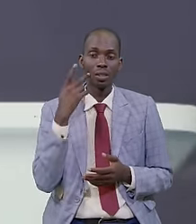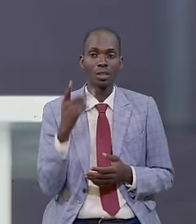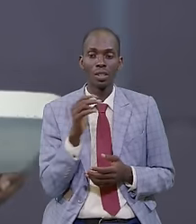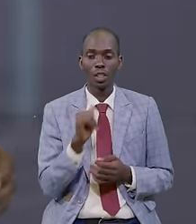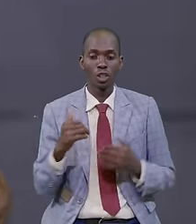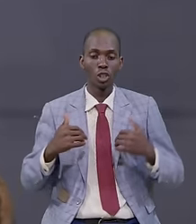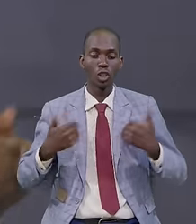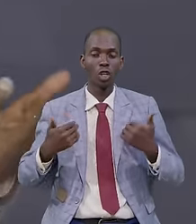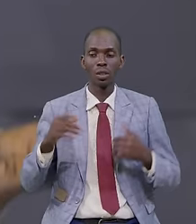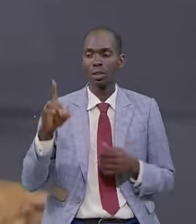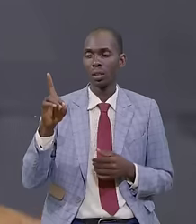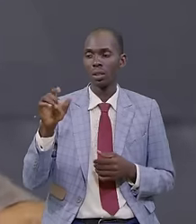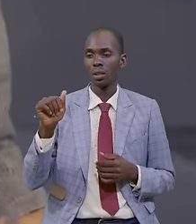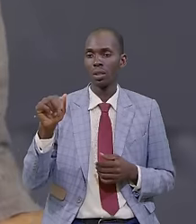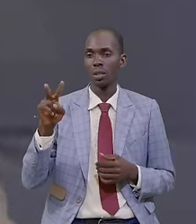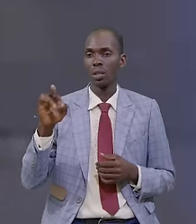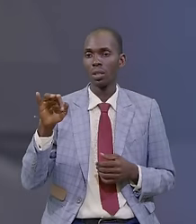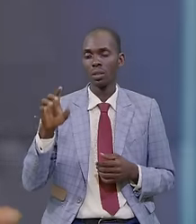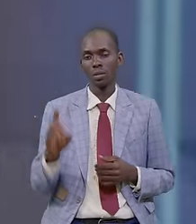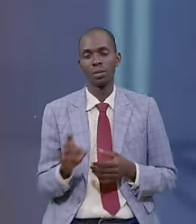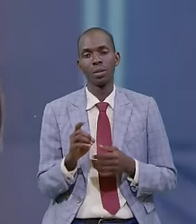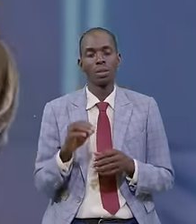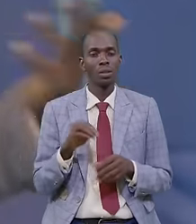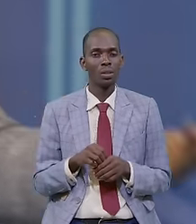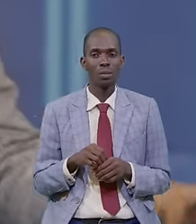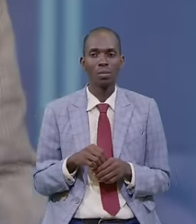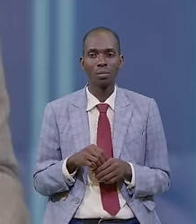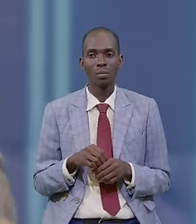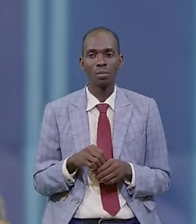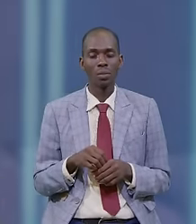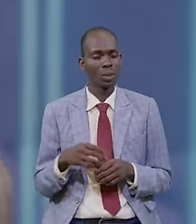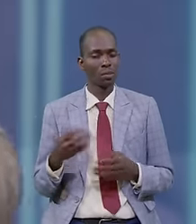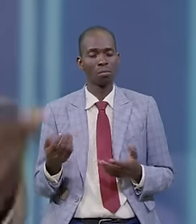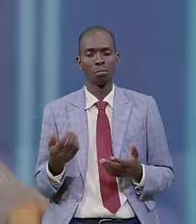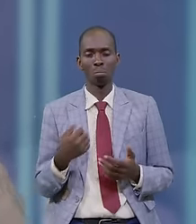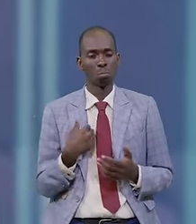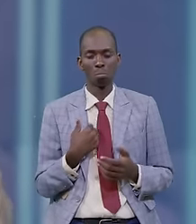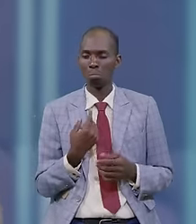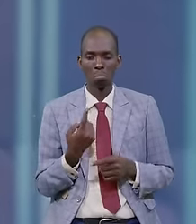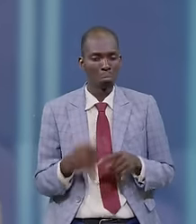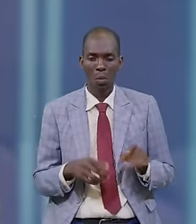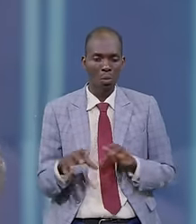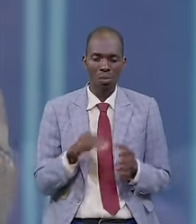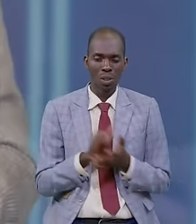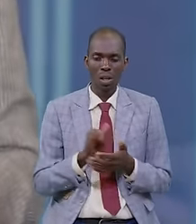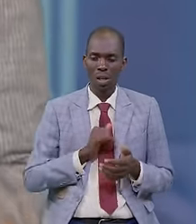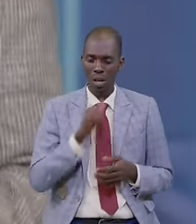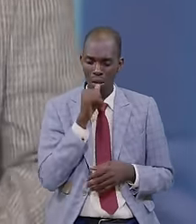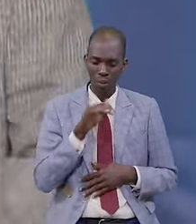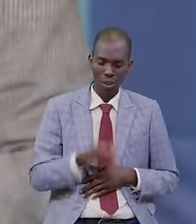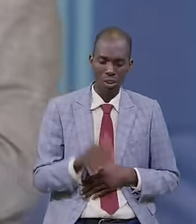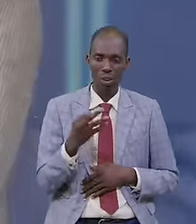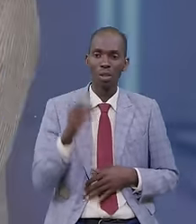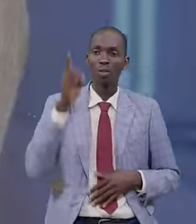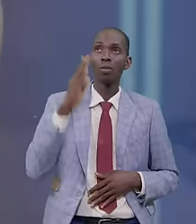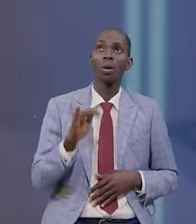years. I didn't do that. I couldn't have done that. I'm a child of God. I am a